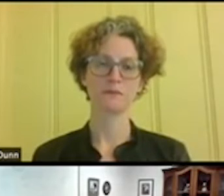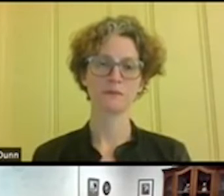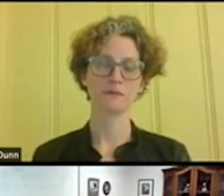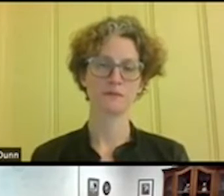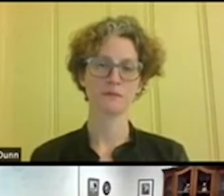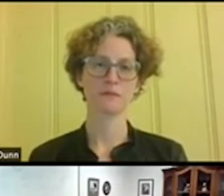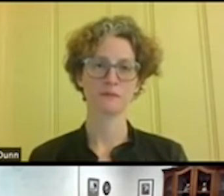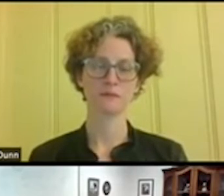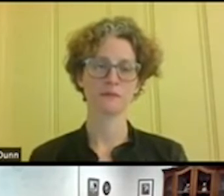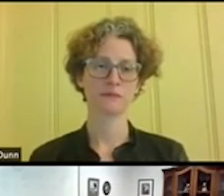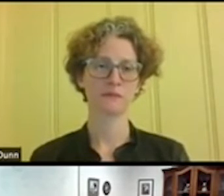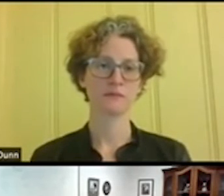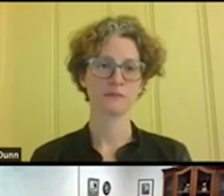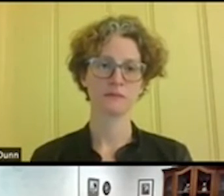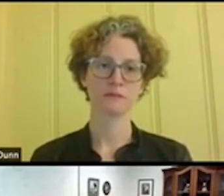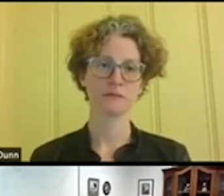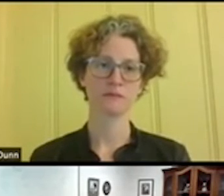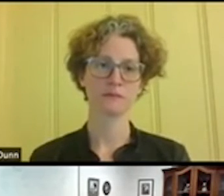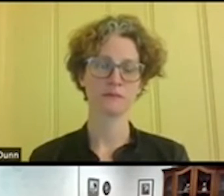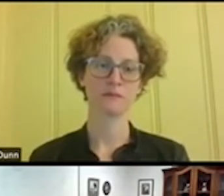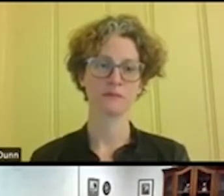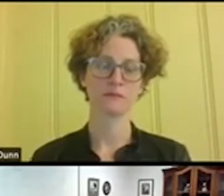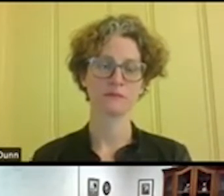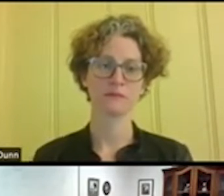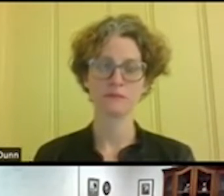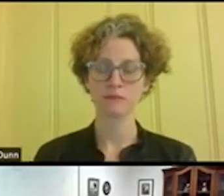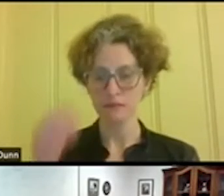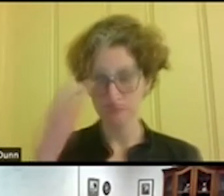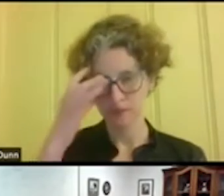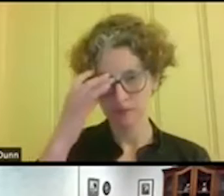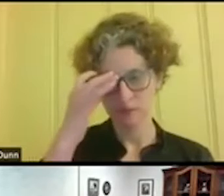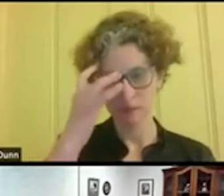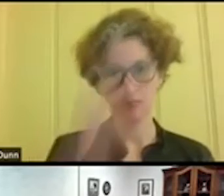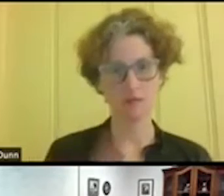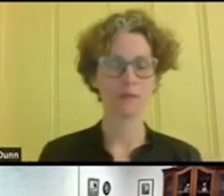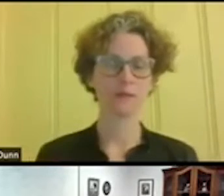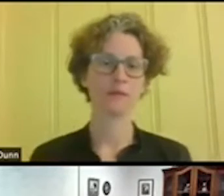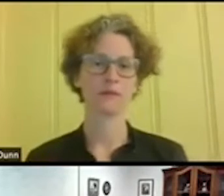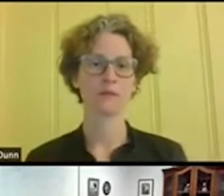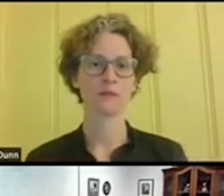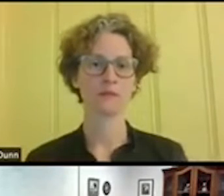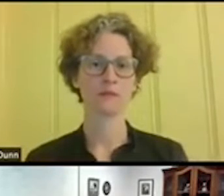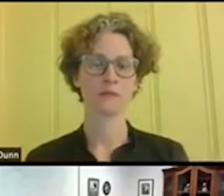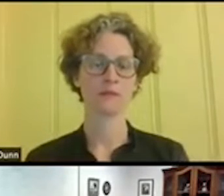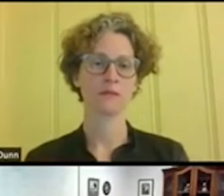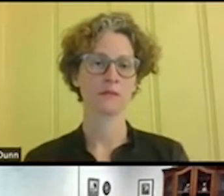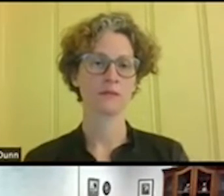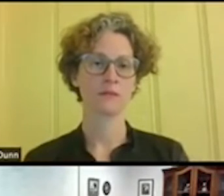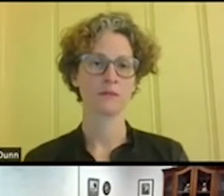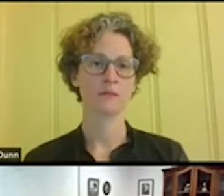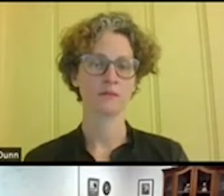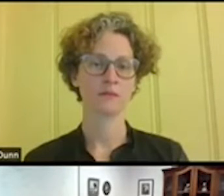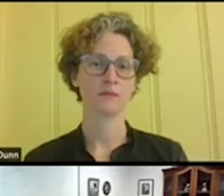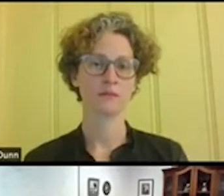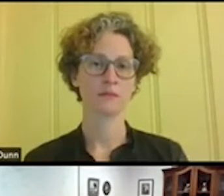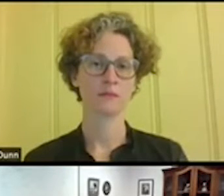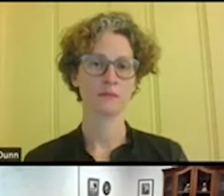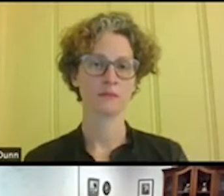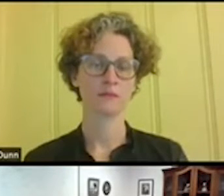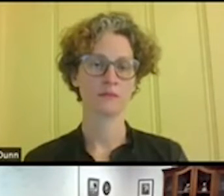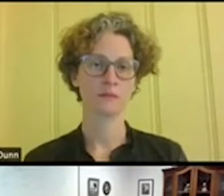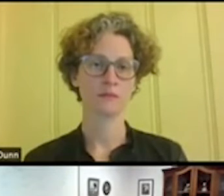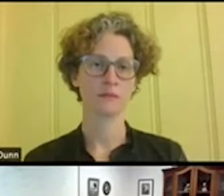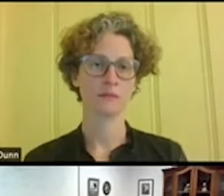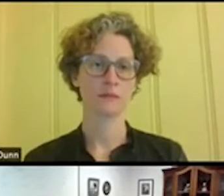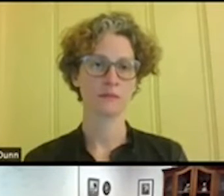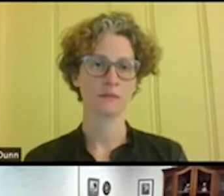this is why we just feel we don't want to get ourselves into $223,000 is a lot of money. And that